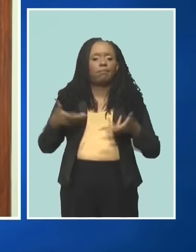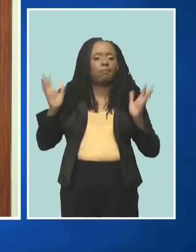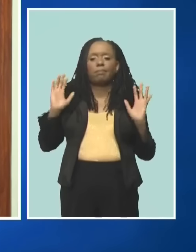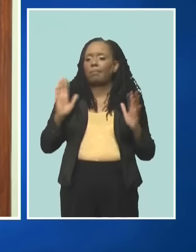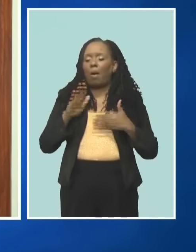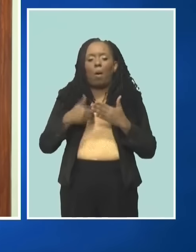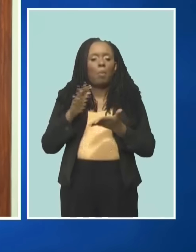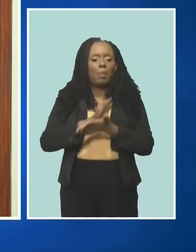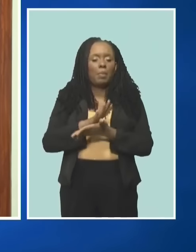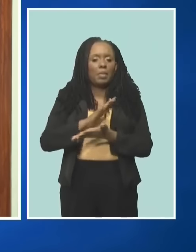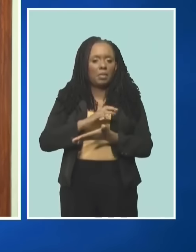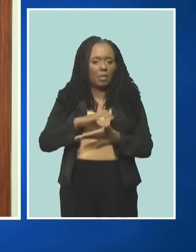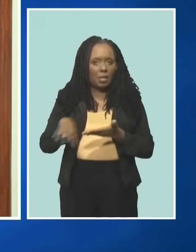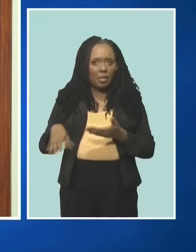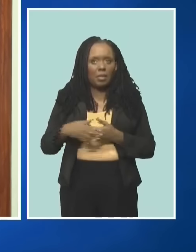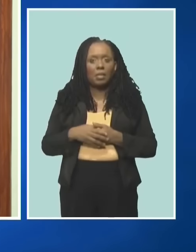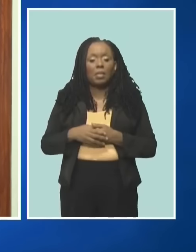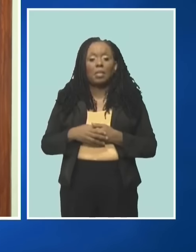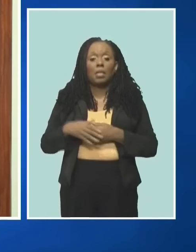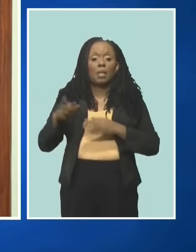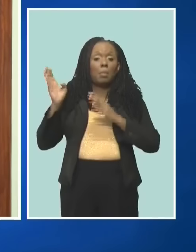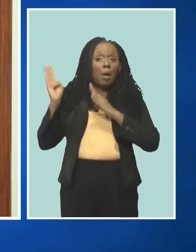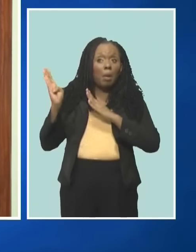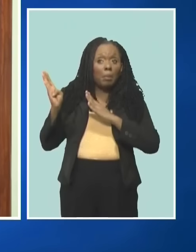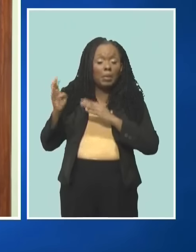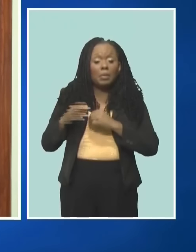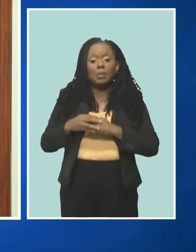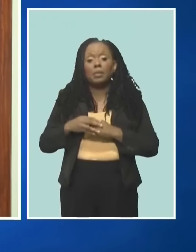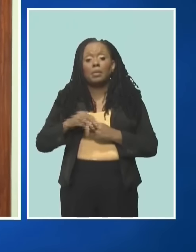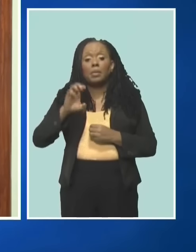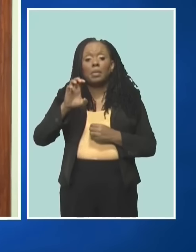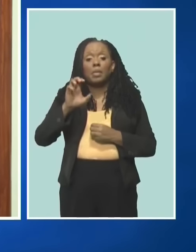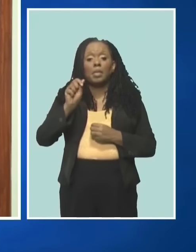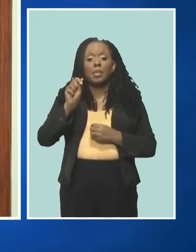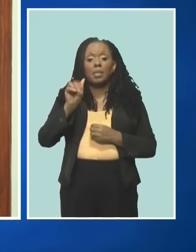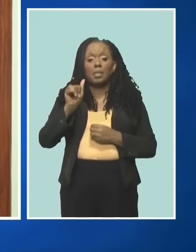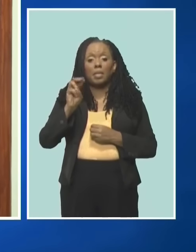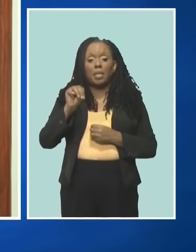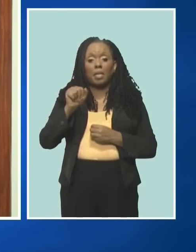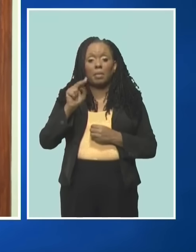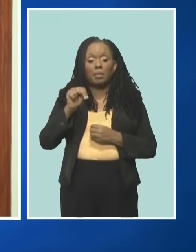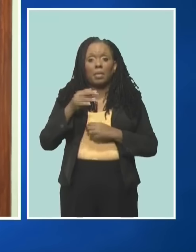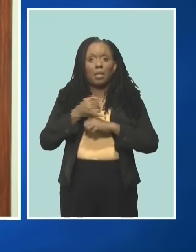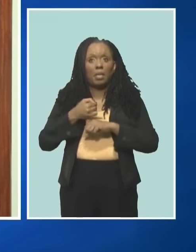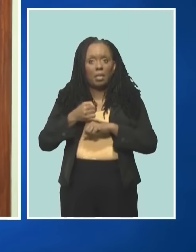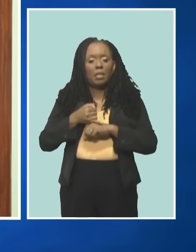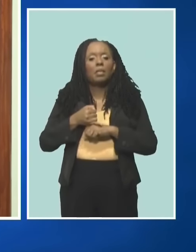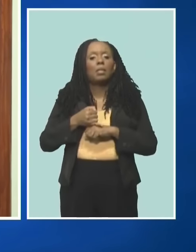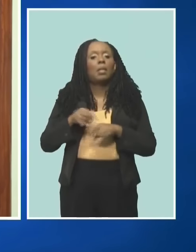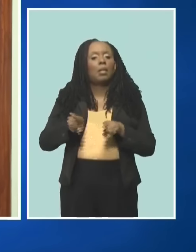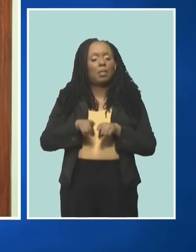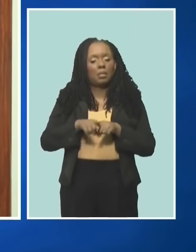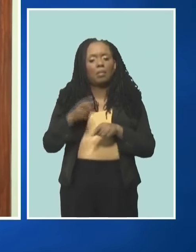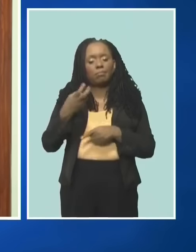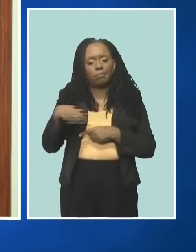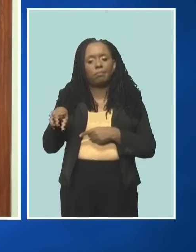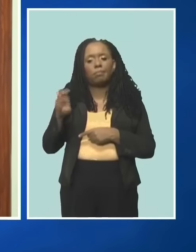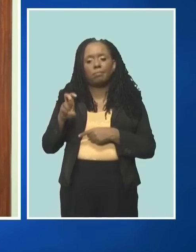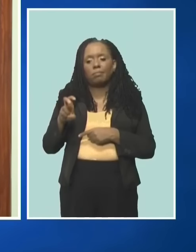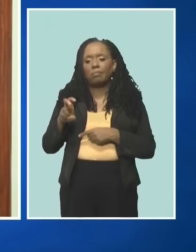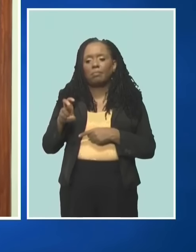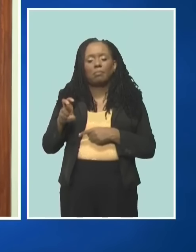And in the Cayman and the Bahamas Islands, who also implemented a digital check exchange project, have also transitioned now to